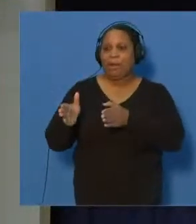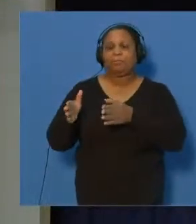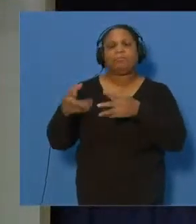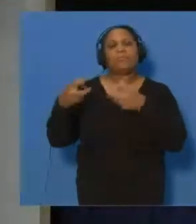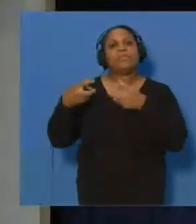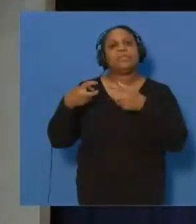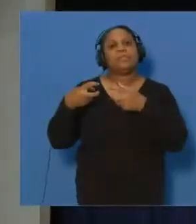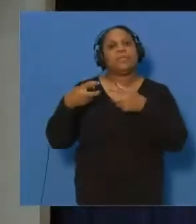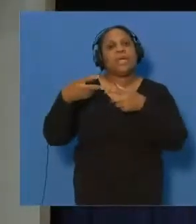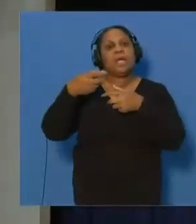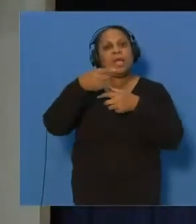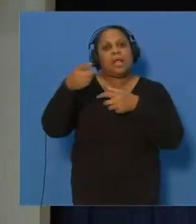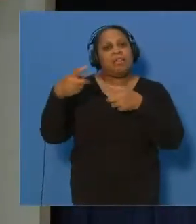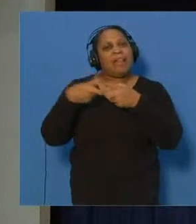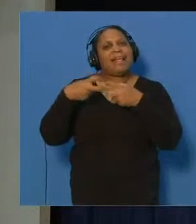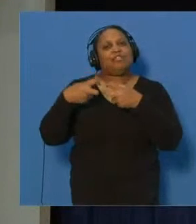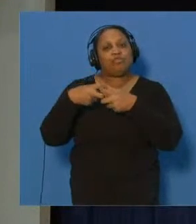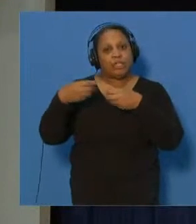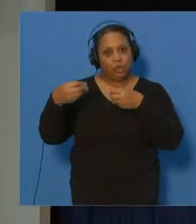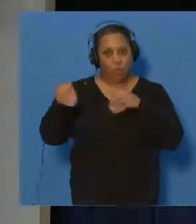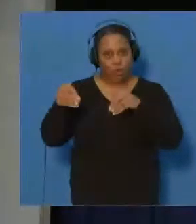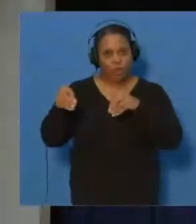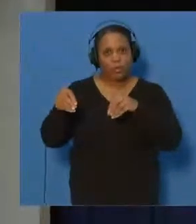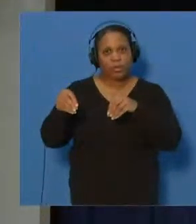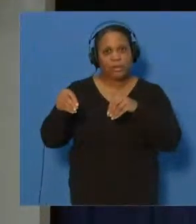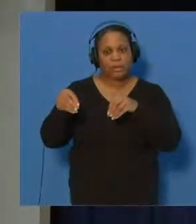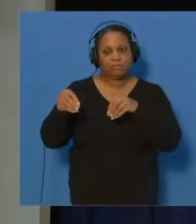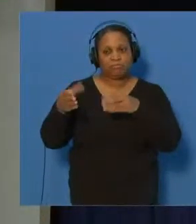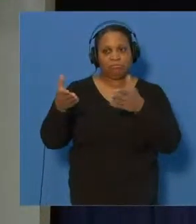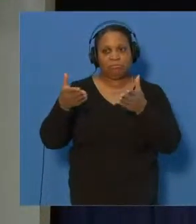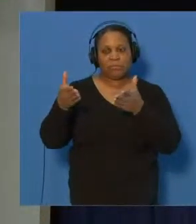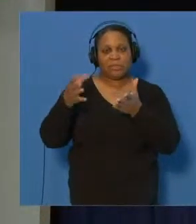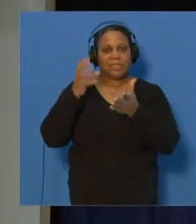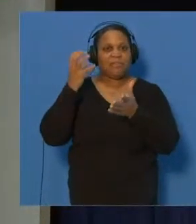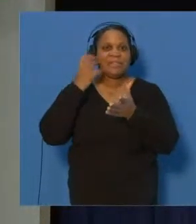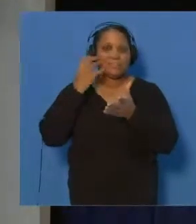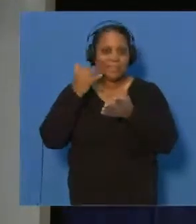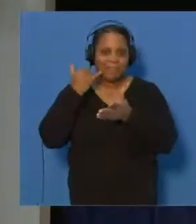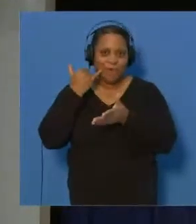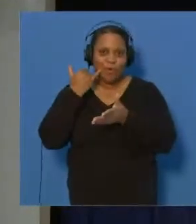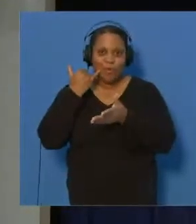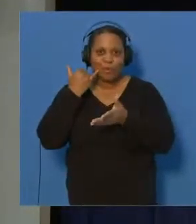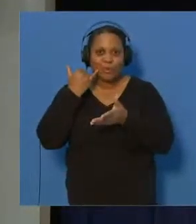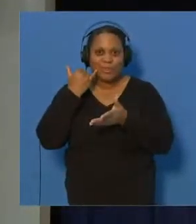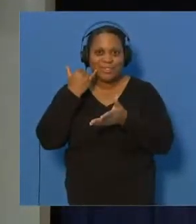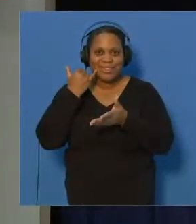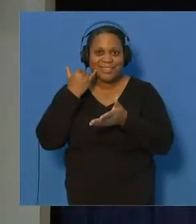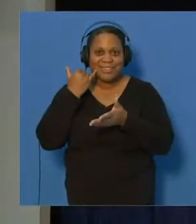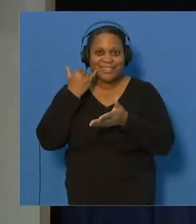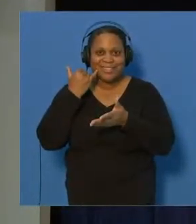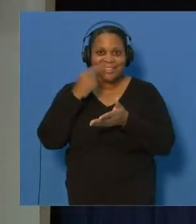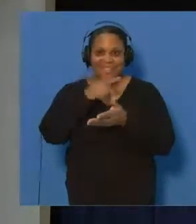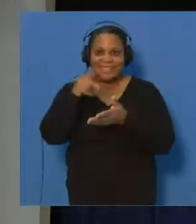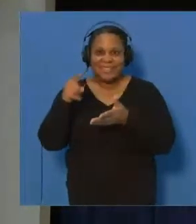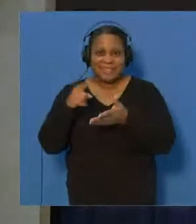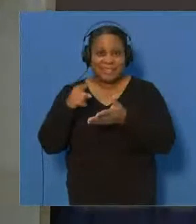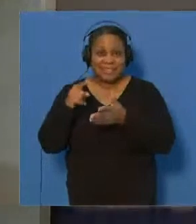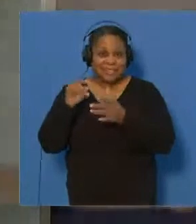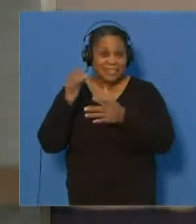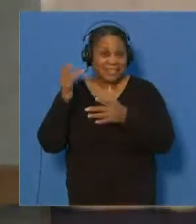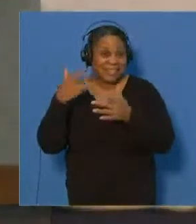Electronic stores that service cell phones, would they be considered for